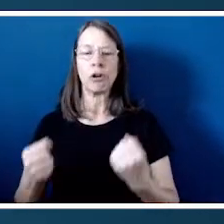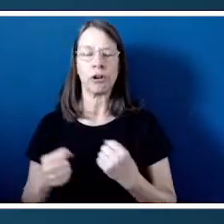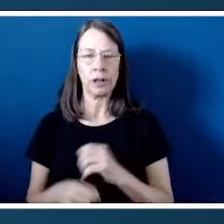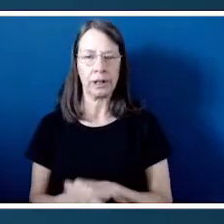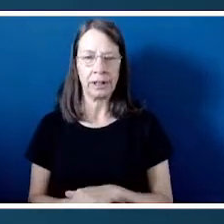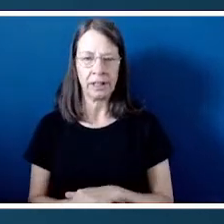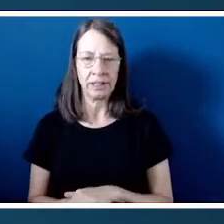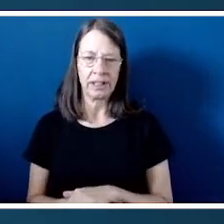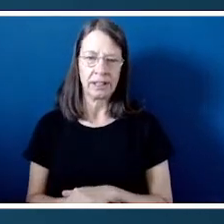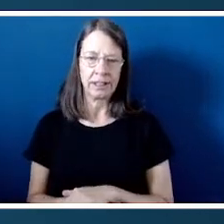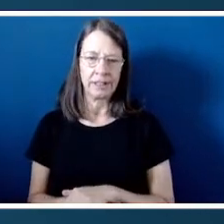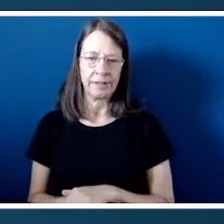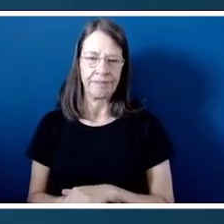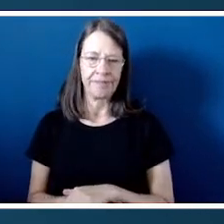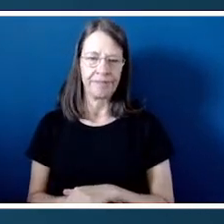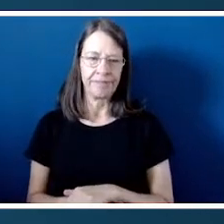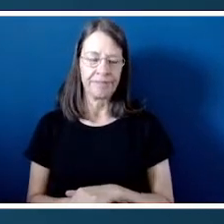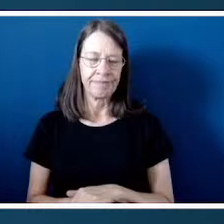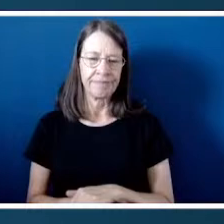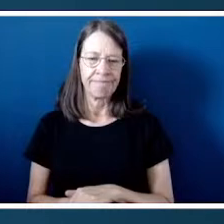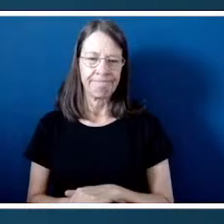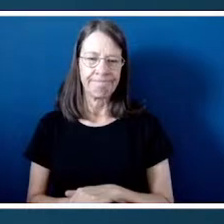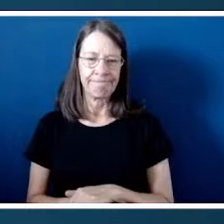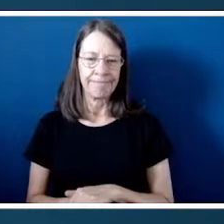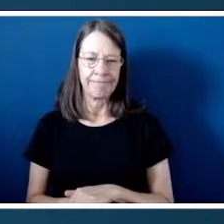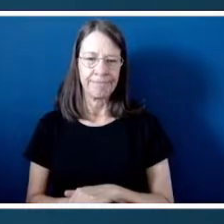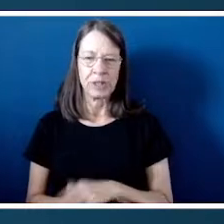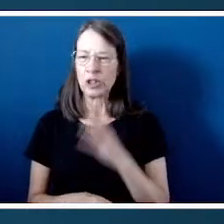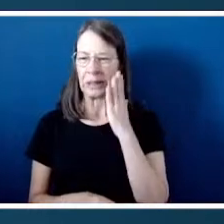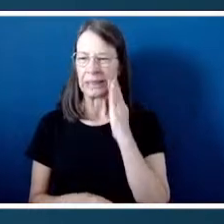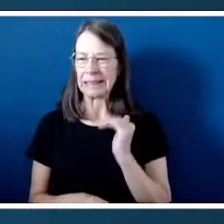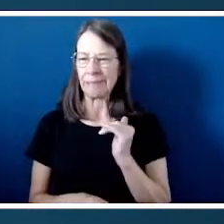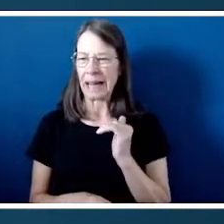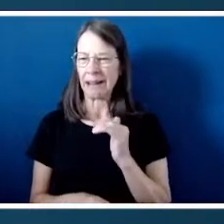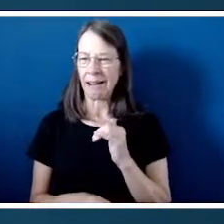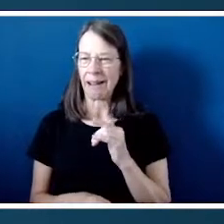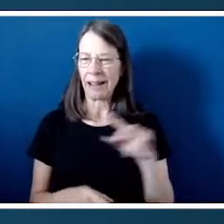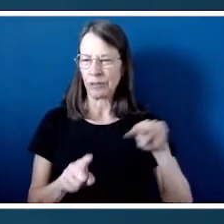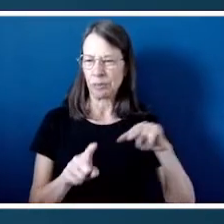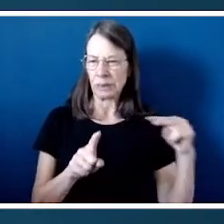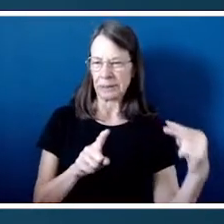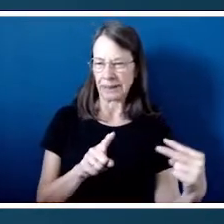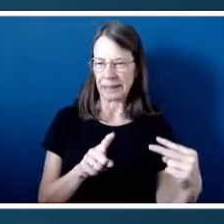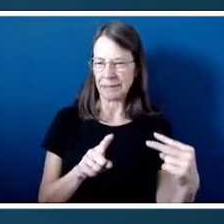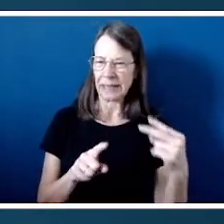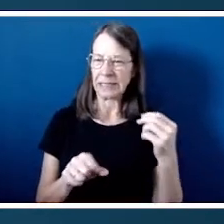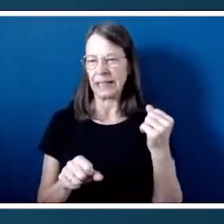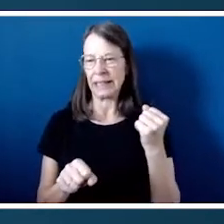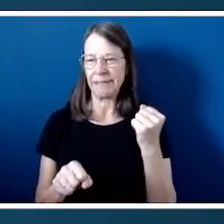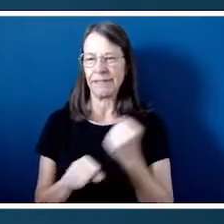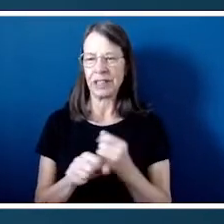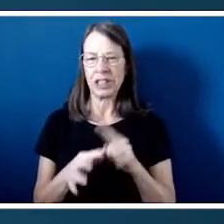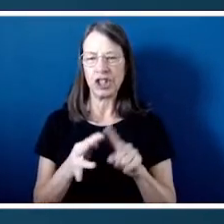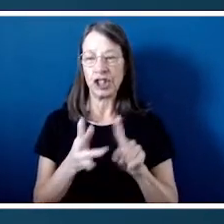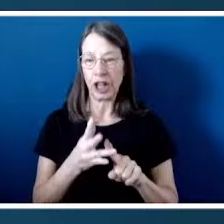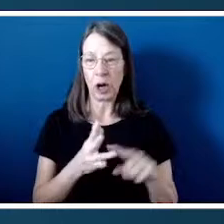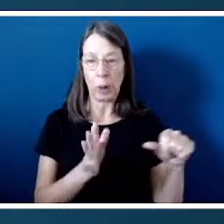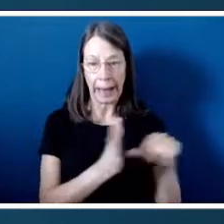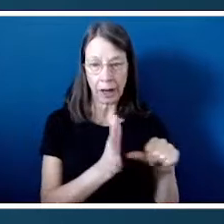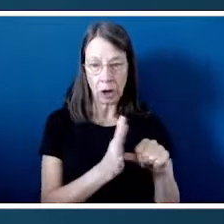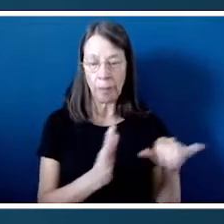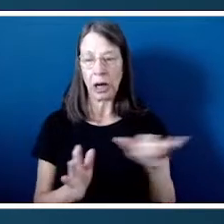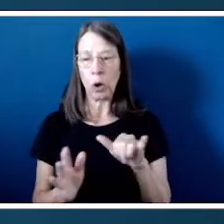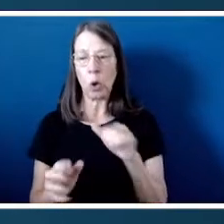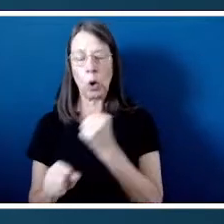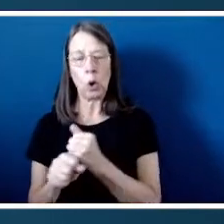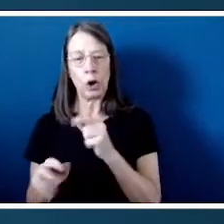Strategically, whether you look at it from the geo-economic point of view or geopolitical point of view. So I